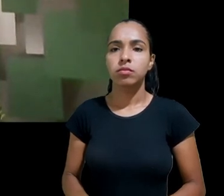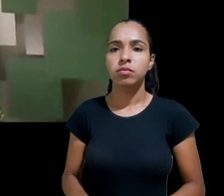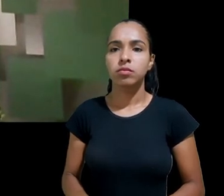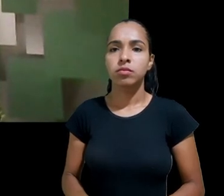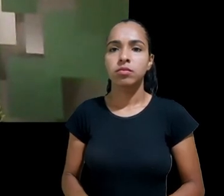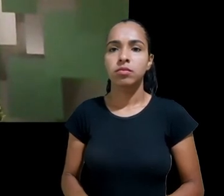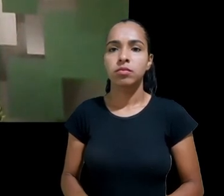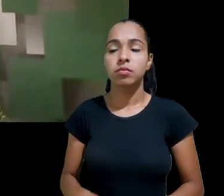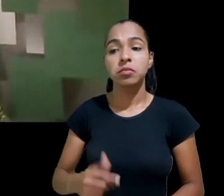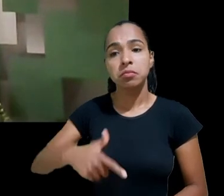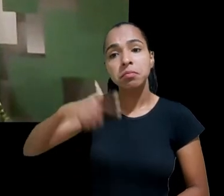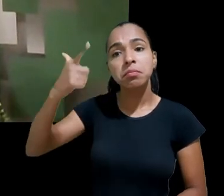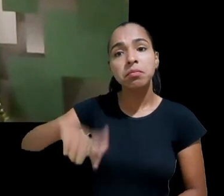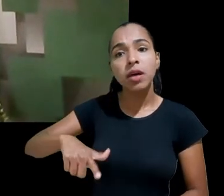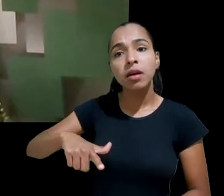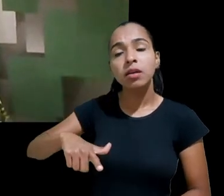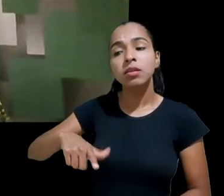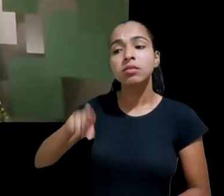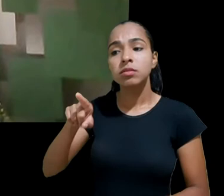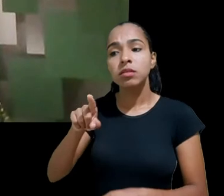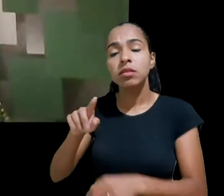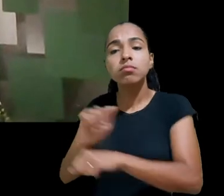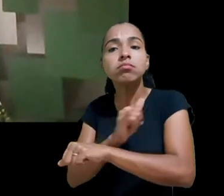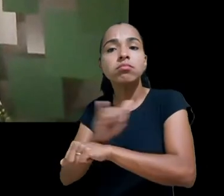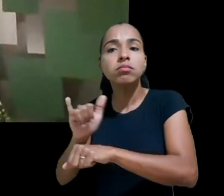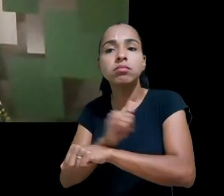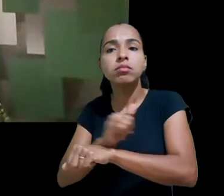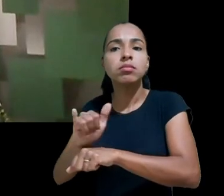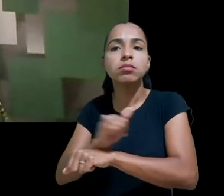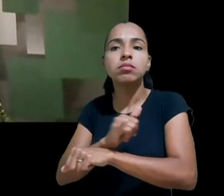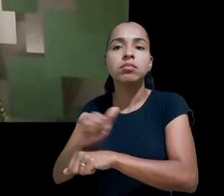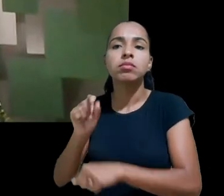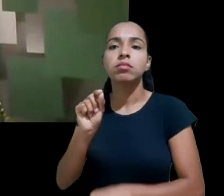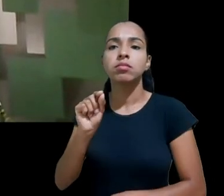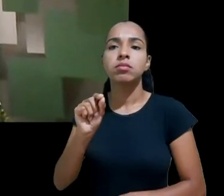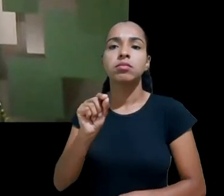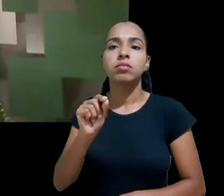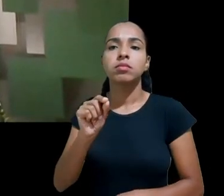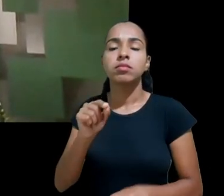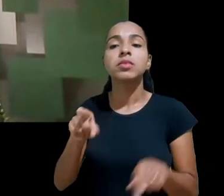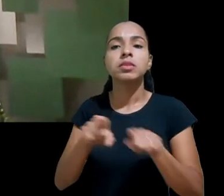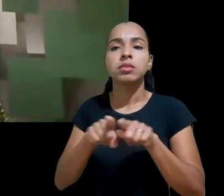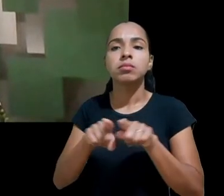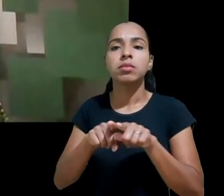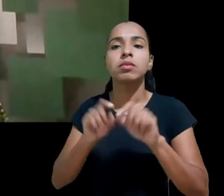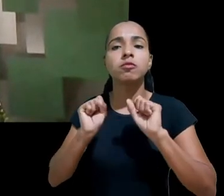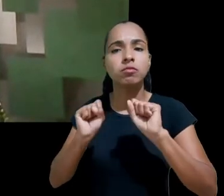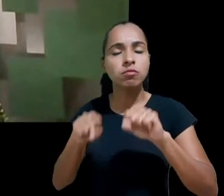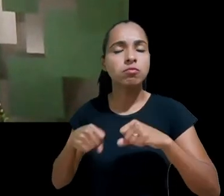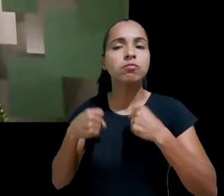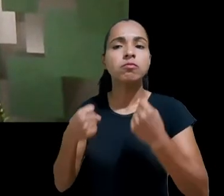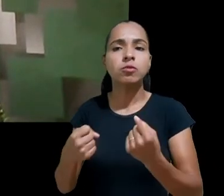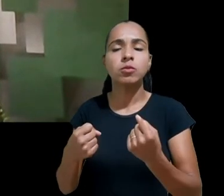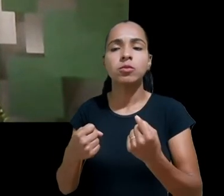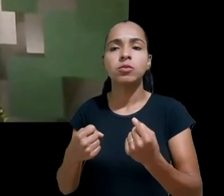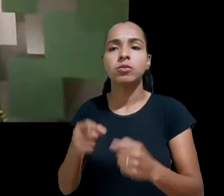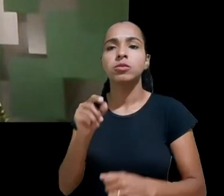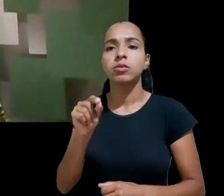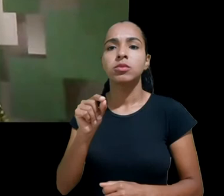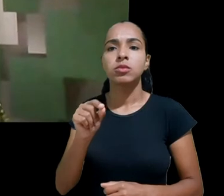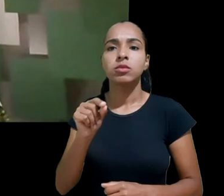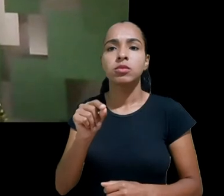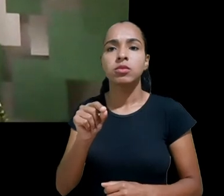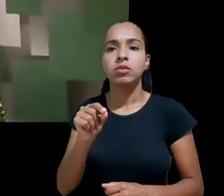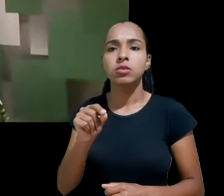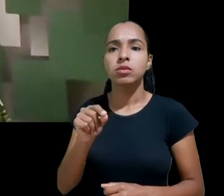both policy and strategy side we also advocate for the safety by design initiative or